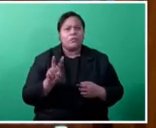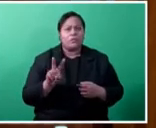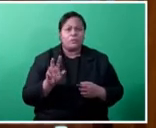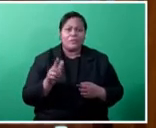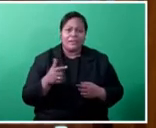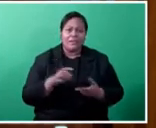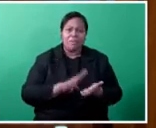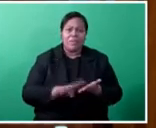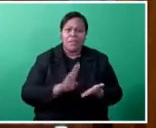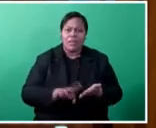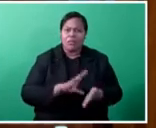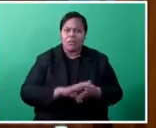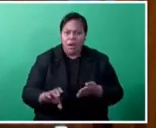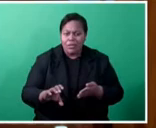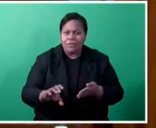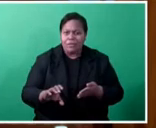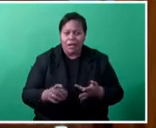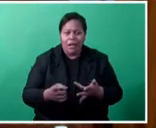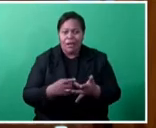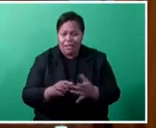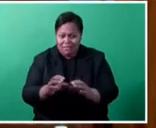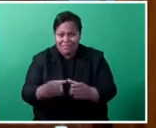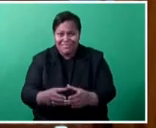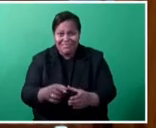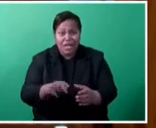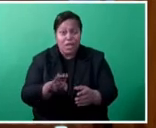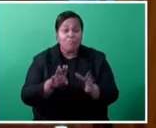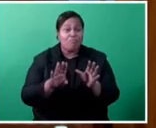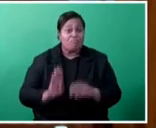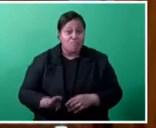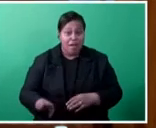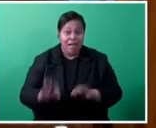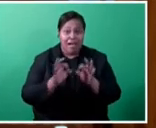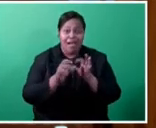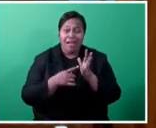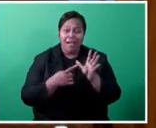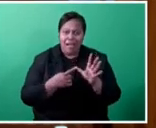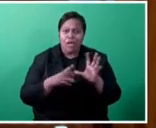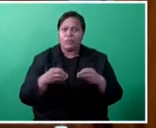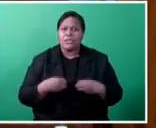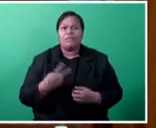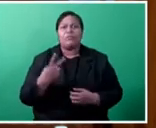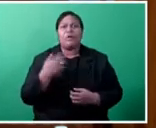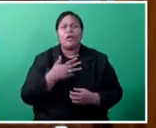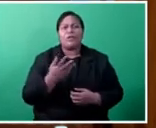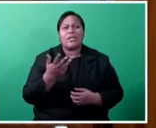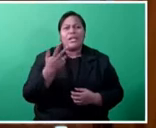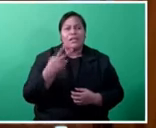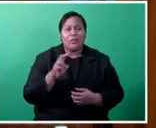members. Matangali Naita of Vutwa Bua have received $23,203 for 80